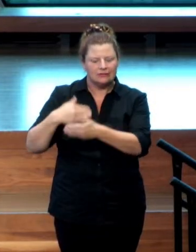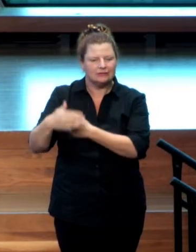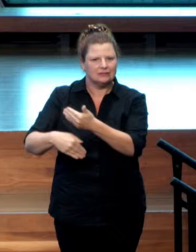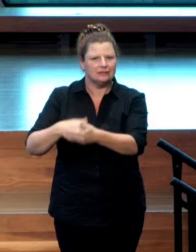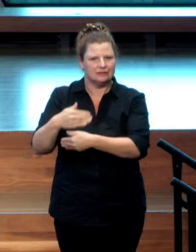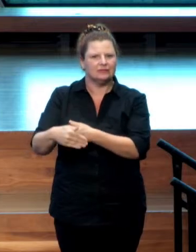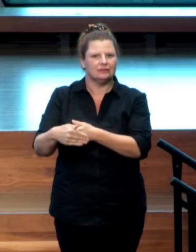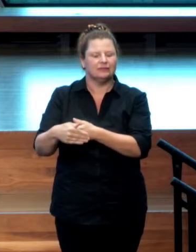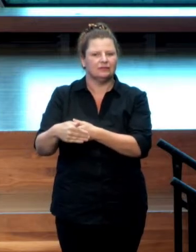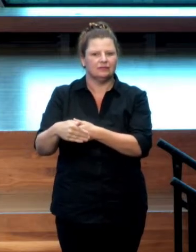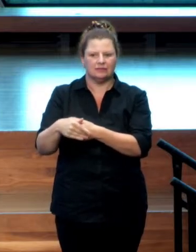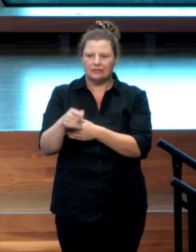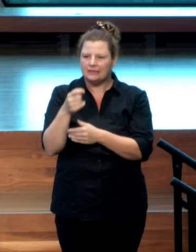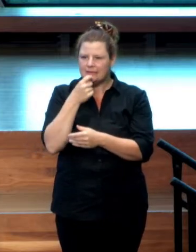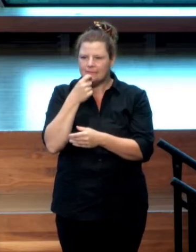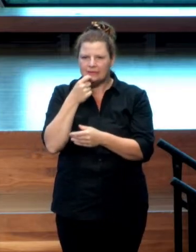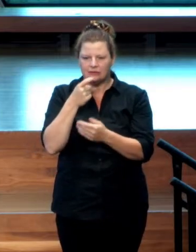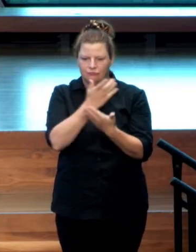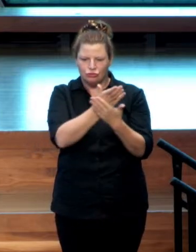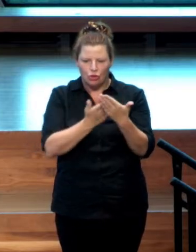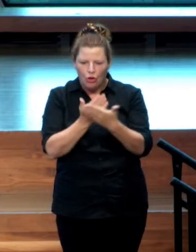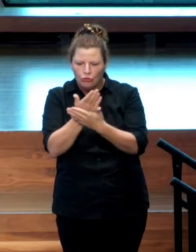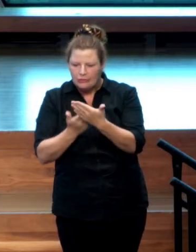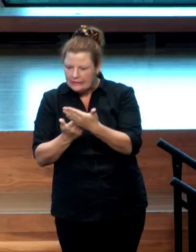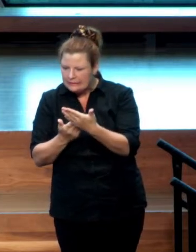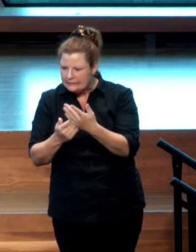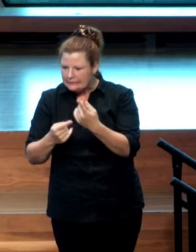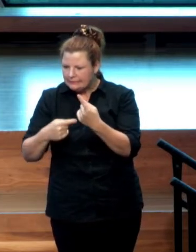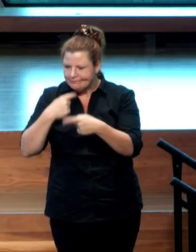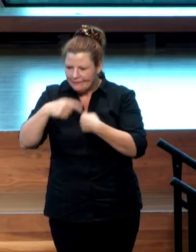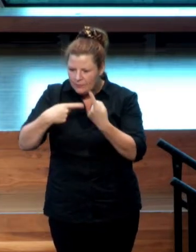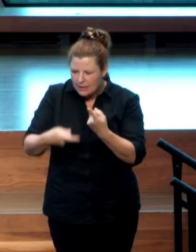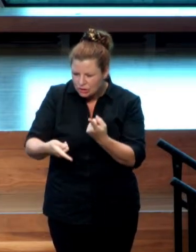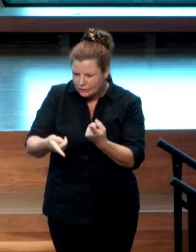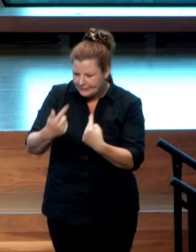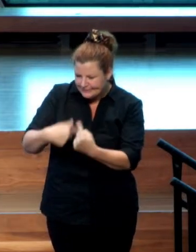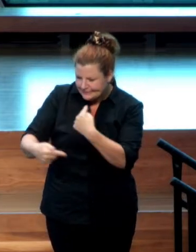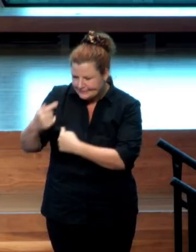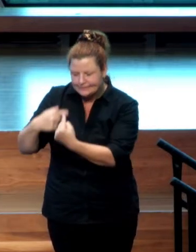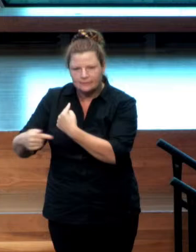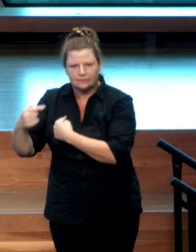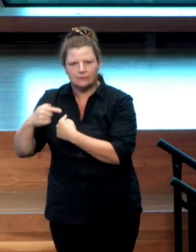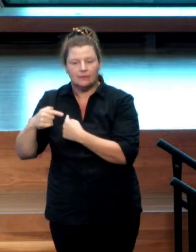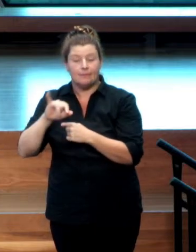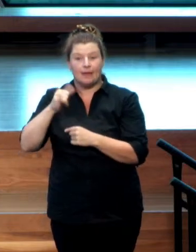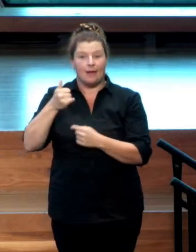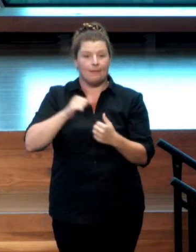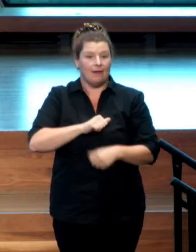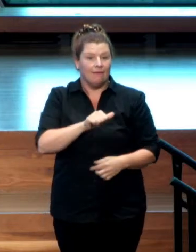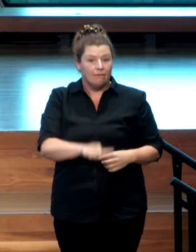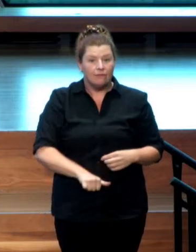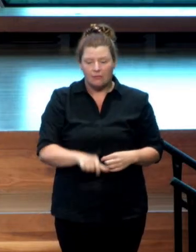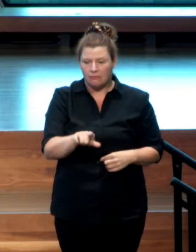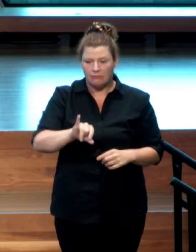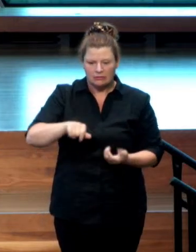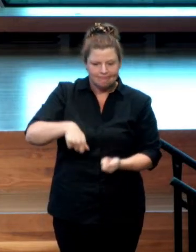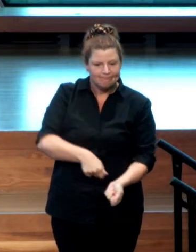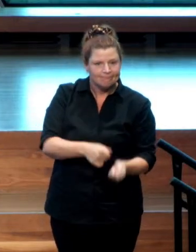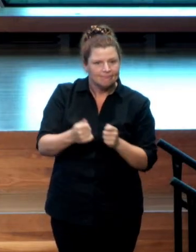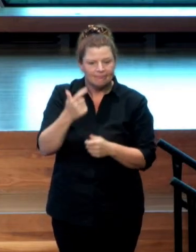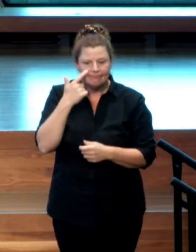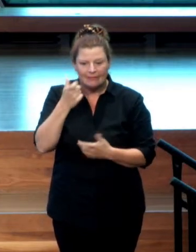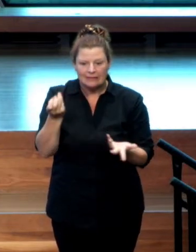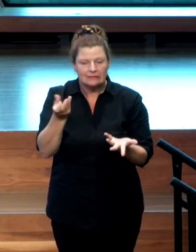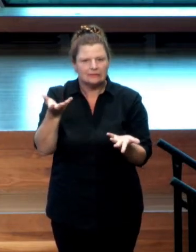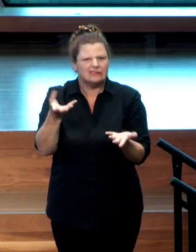repatriation, little bits of story and information flow from people. It might be a farmer who's just uncovered something on their farm.